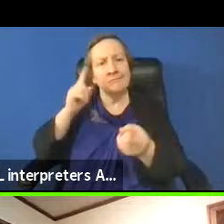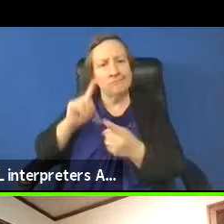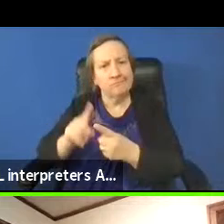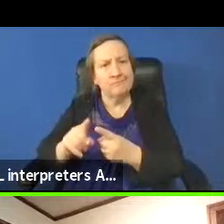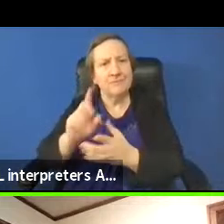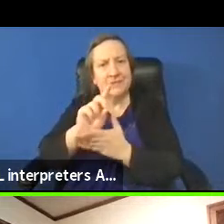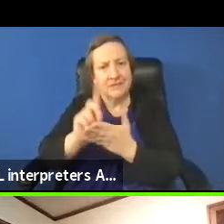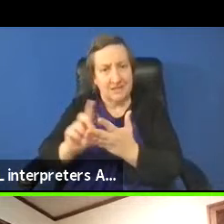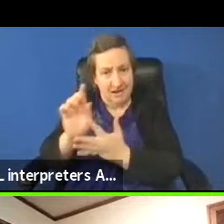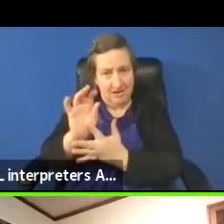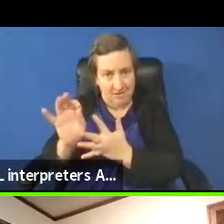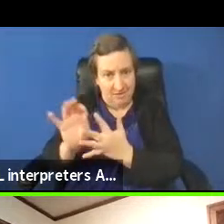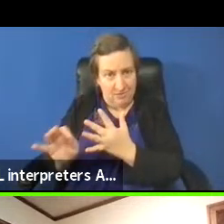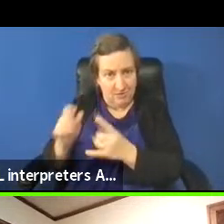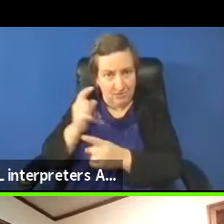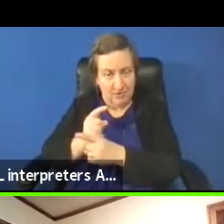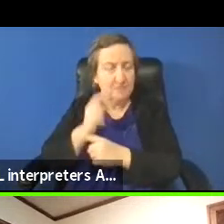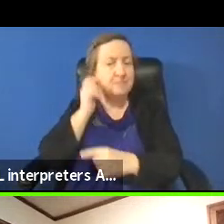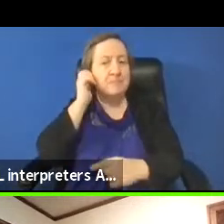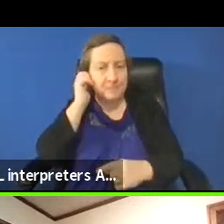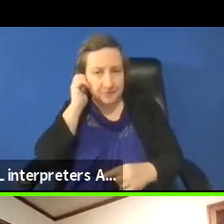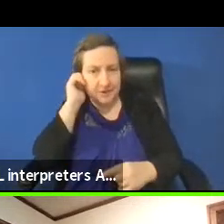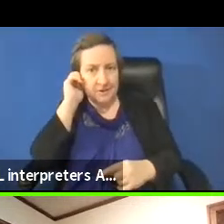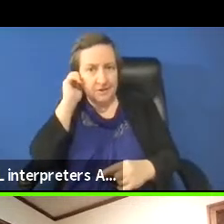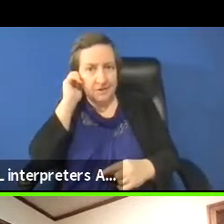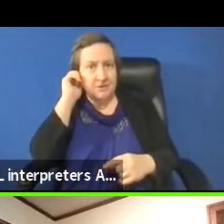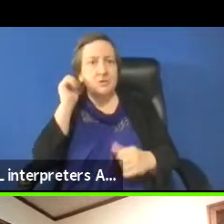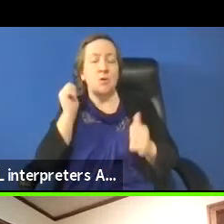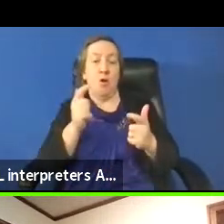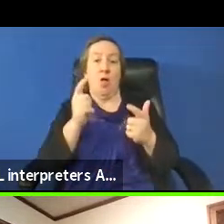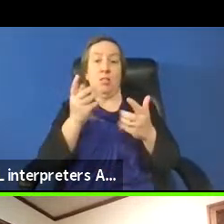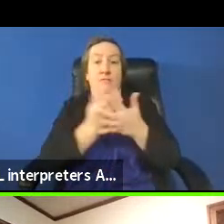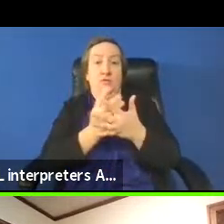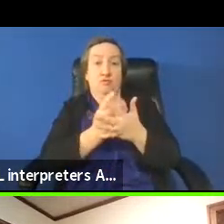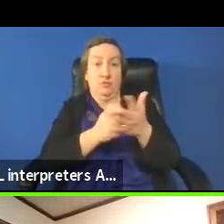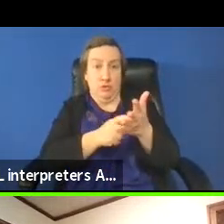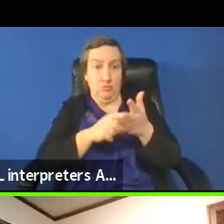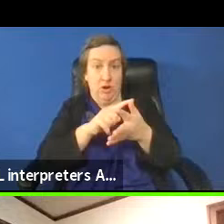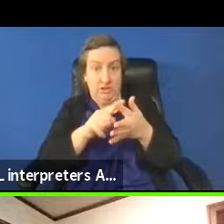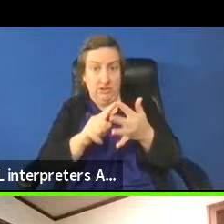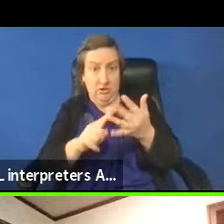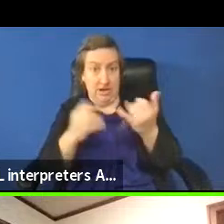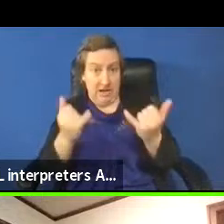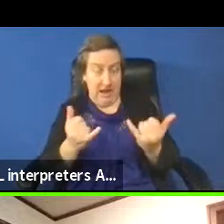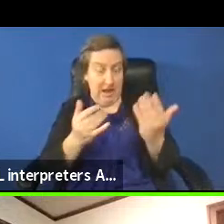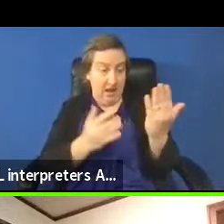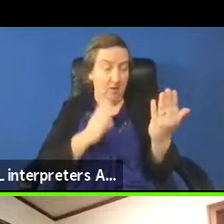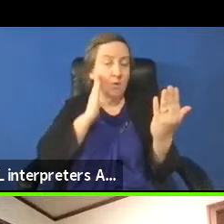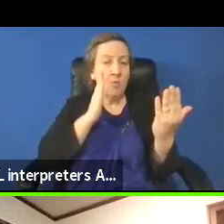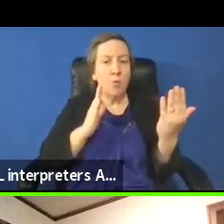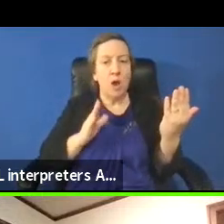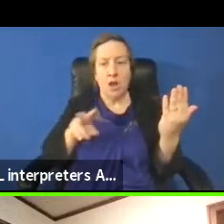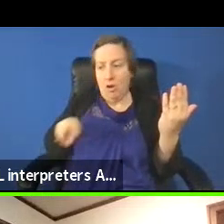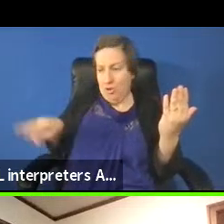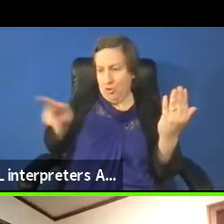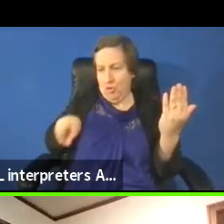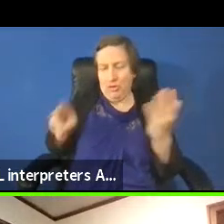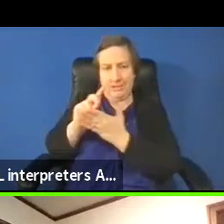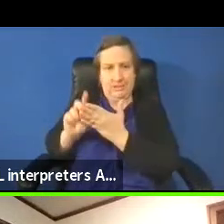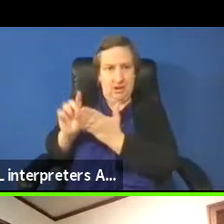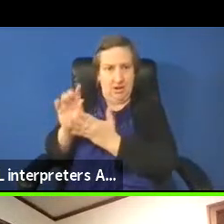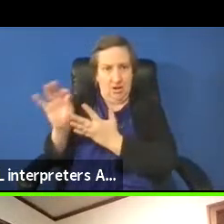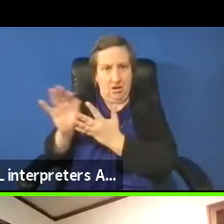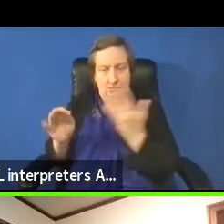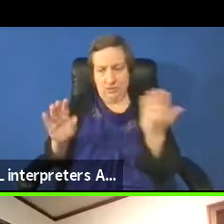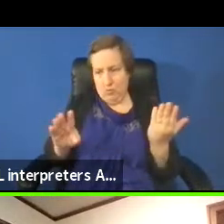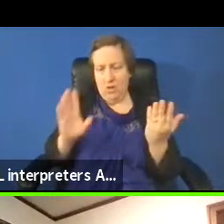design options? Was that, so we are taking all of these screening criteria now, and we're applying it to the different design options. So let's